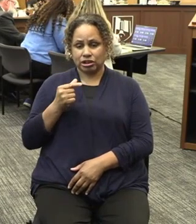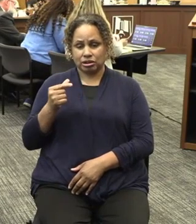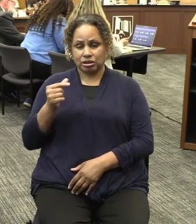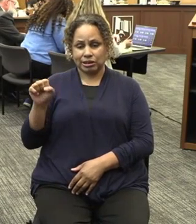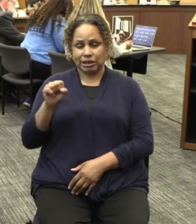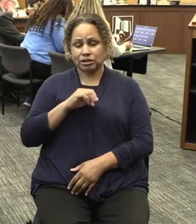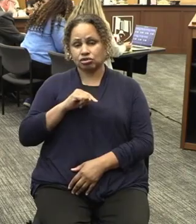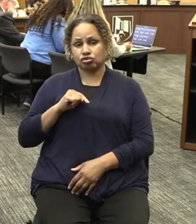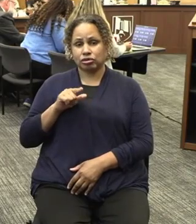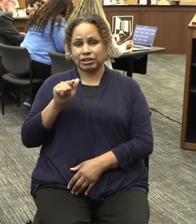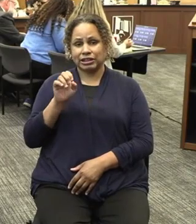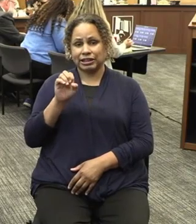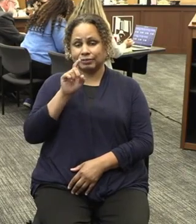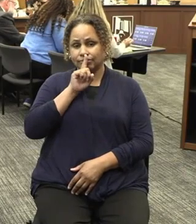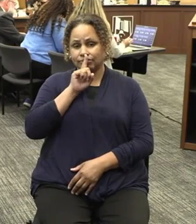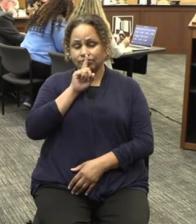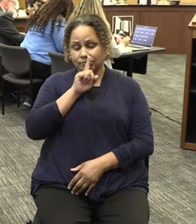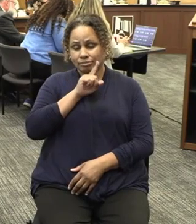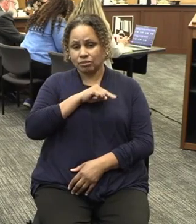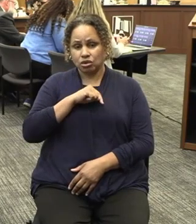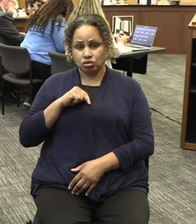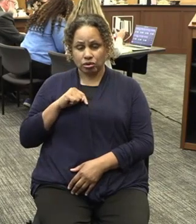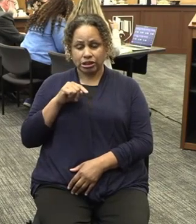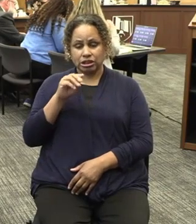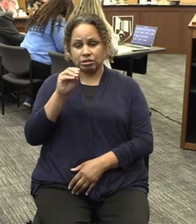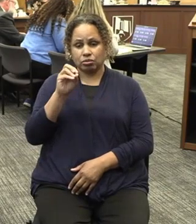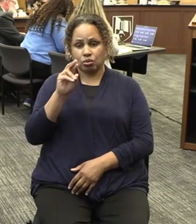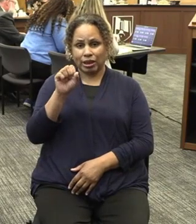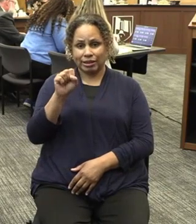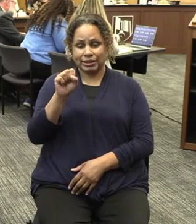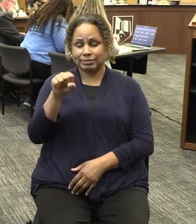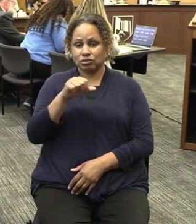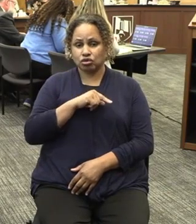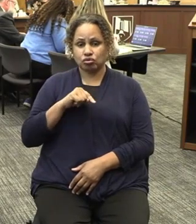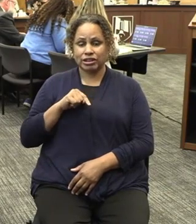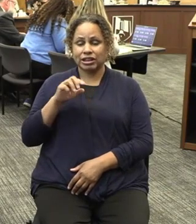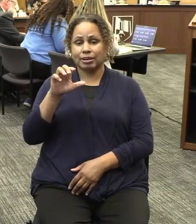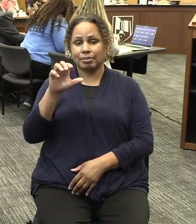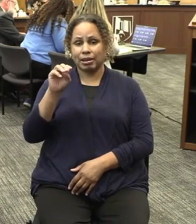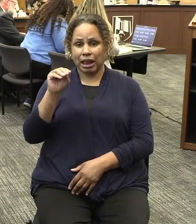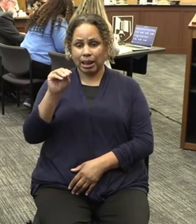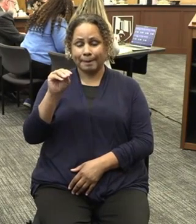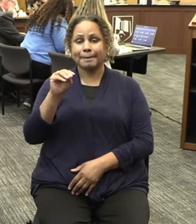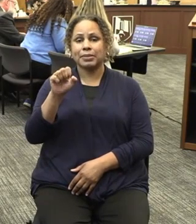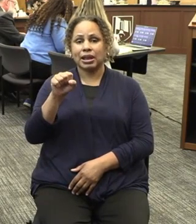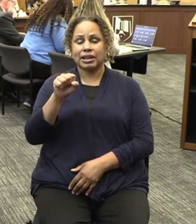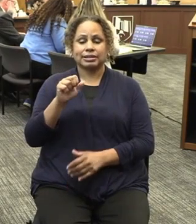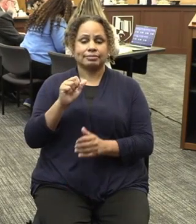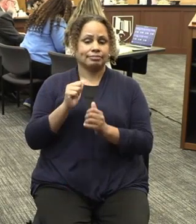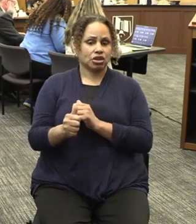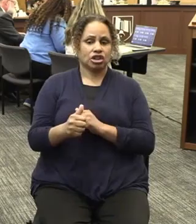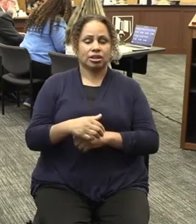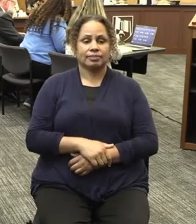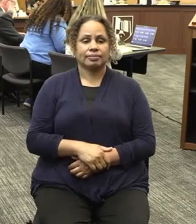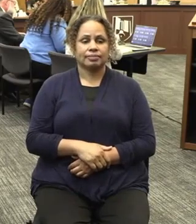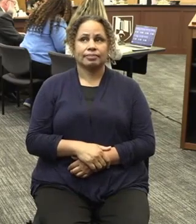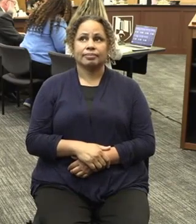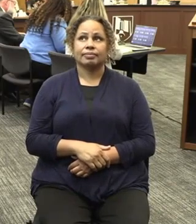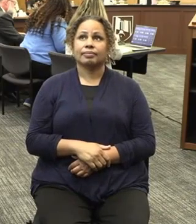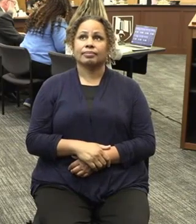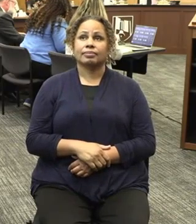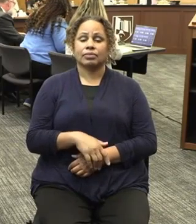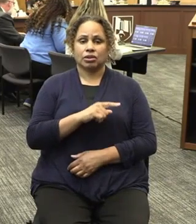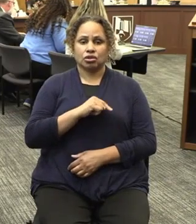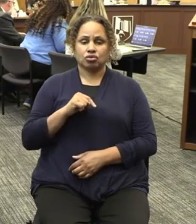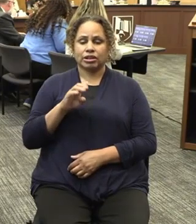Yes. trustee Lee, trustee Morales. Yes. Trustee McCullum, Yes. motion carries.